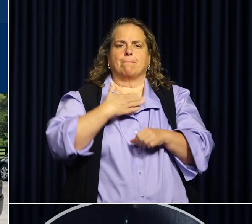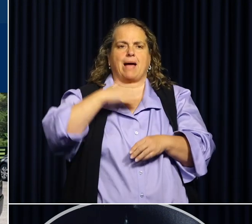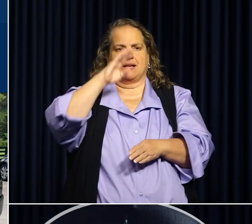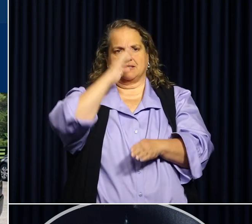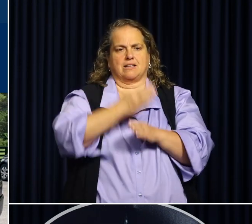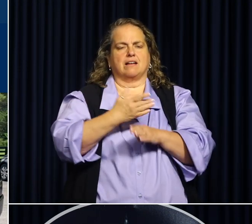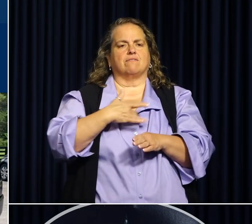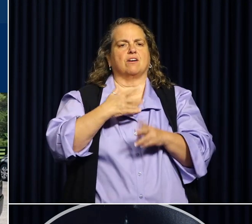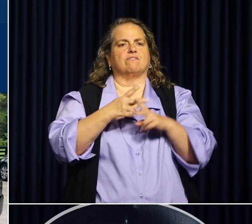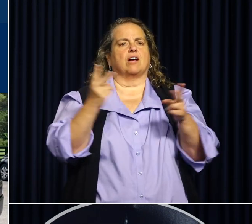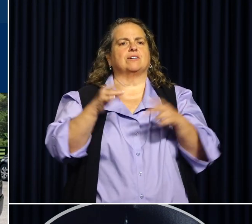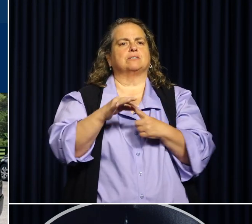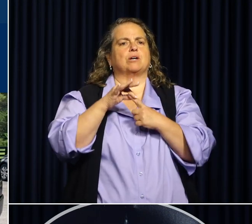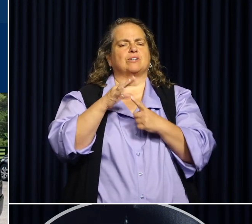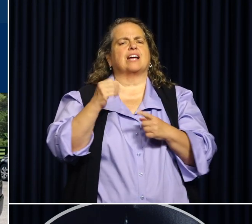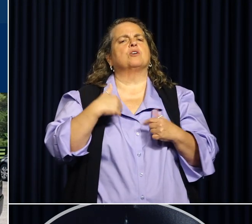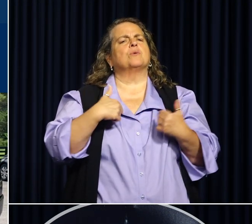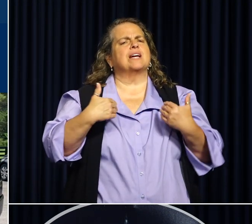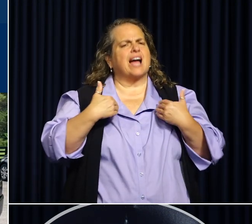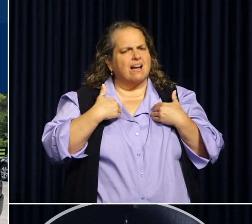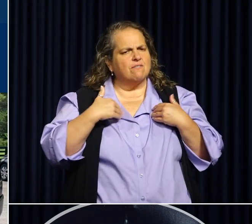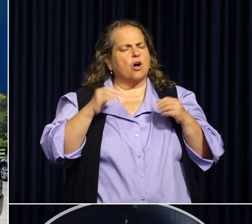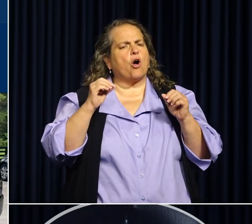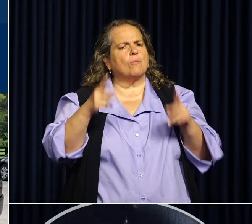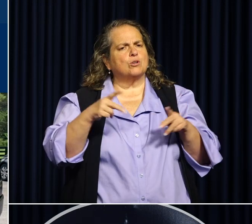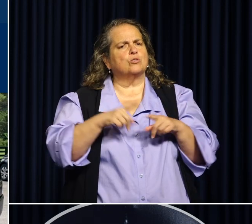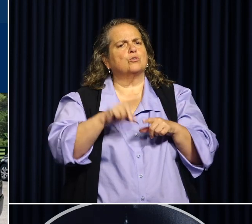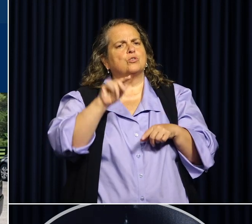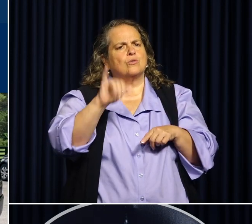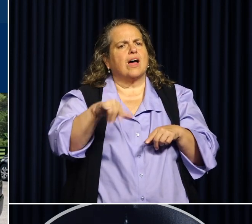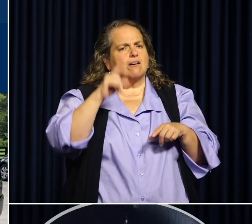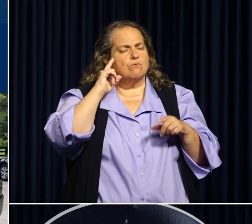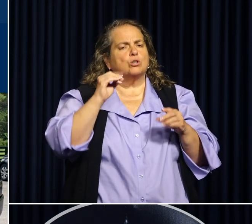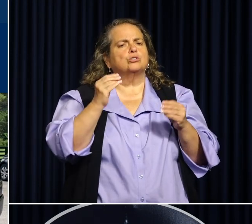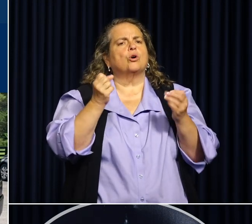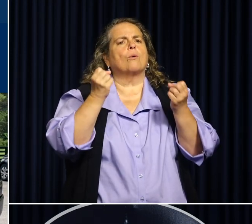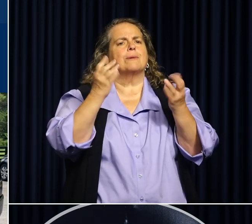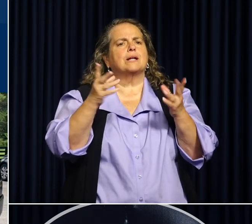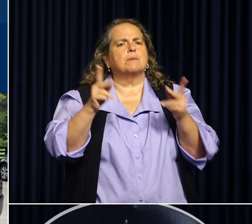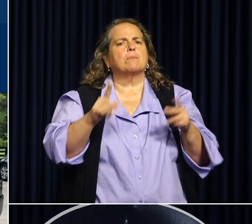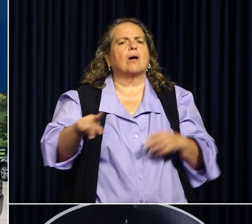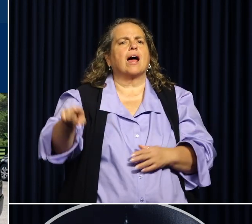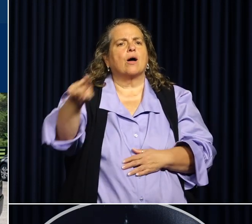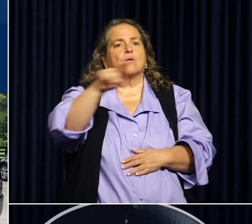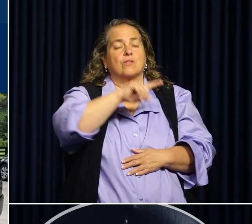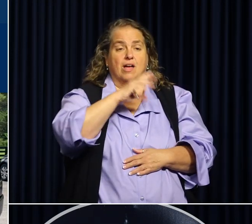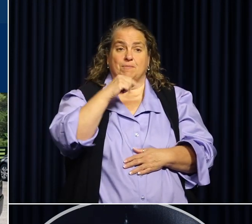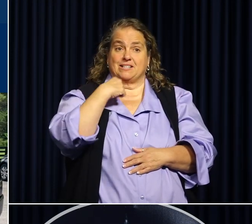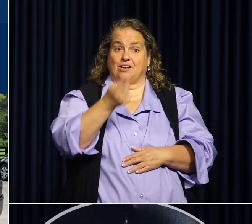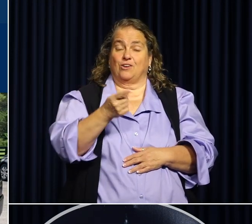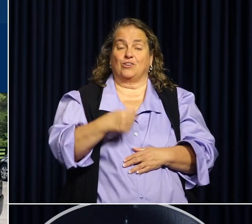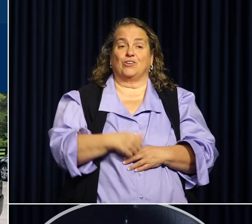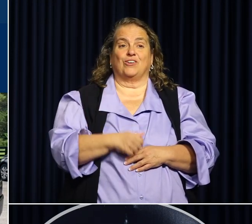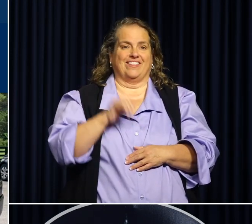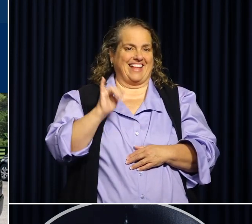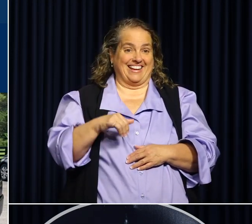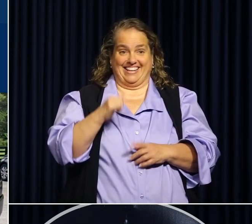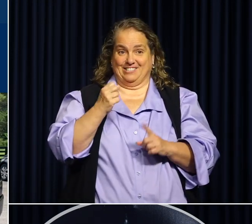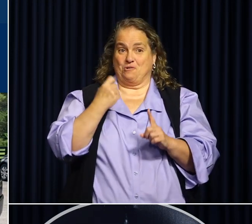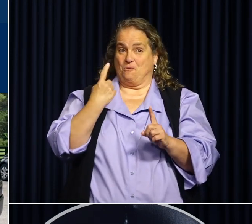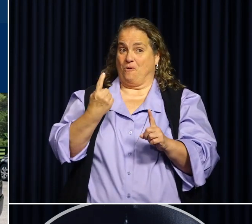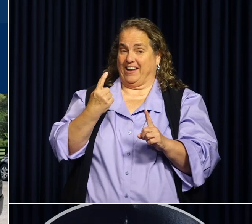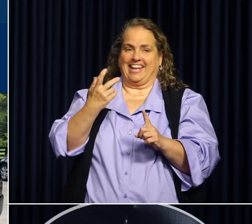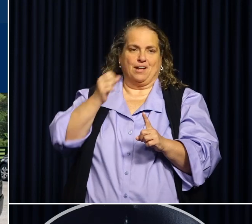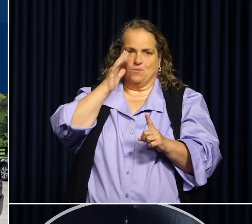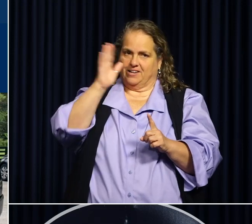very special. And I think we have opportunities to do that for so many that are out there. And I tell you what, this is one he will never forget. I